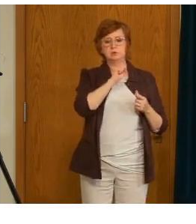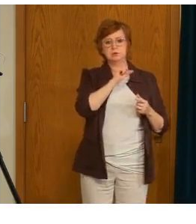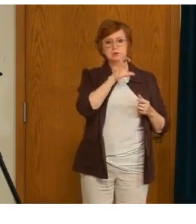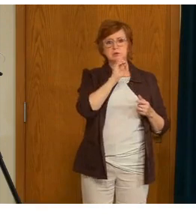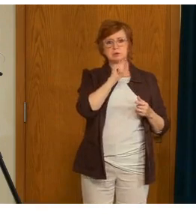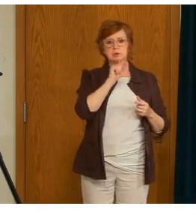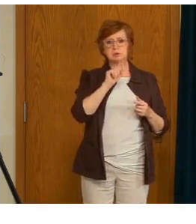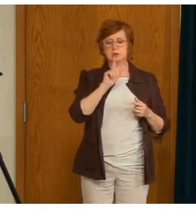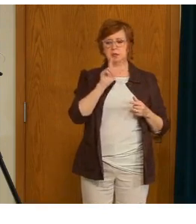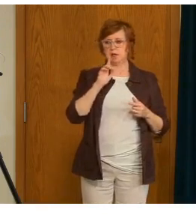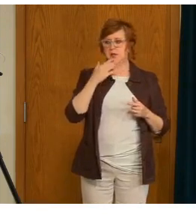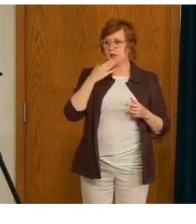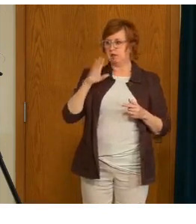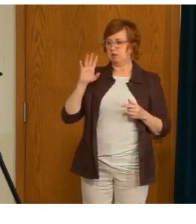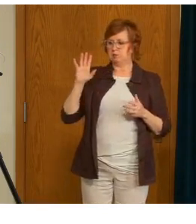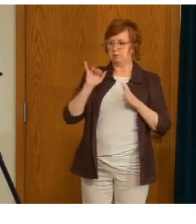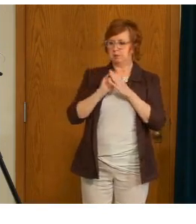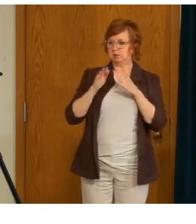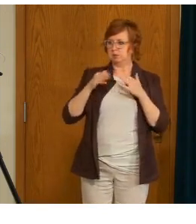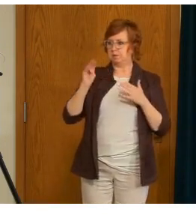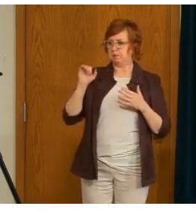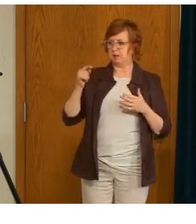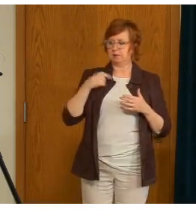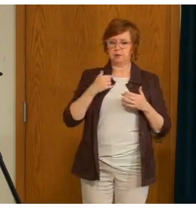I think that's it, Matt. So we're open for questions now.